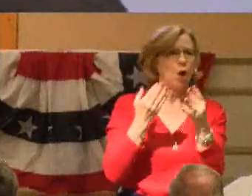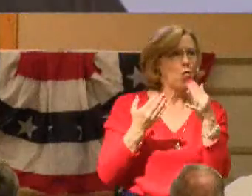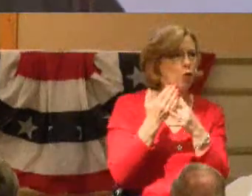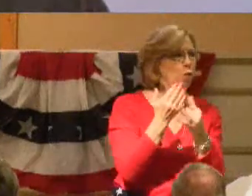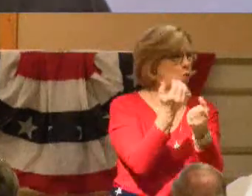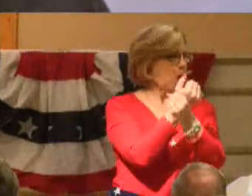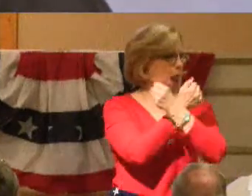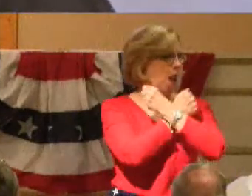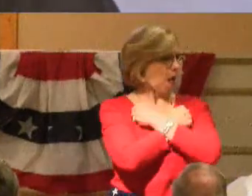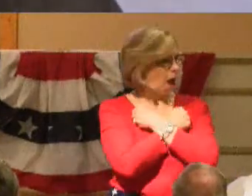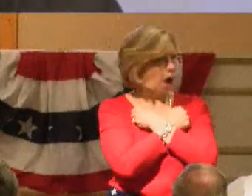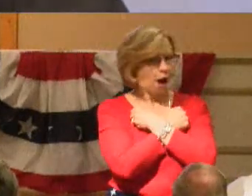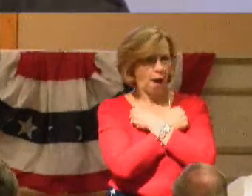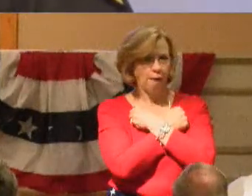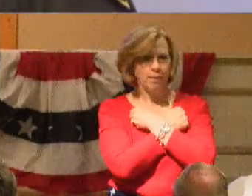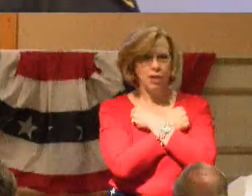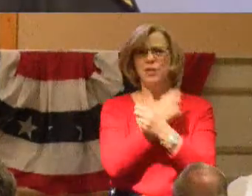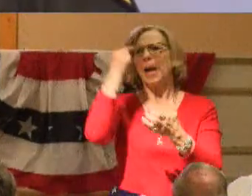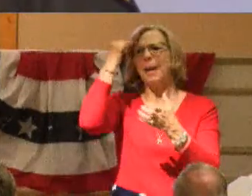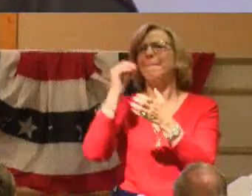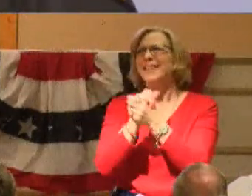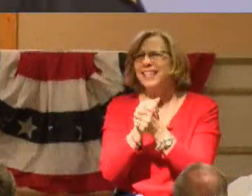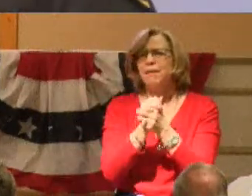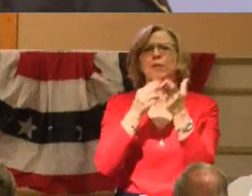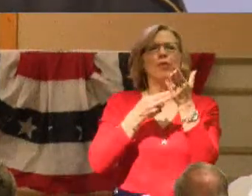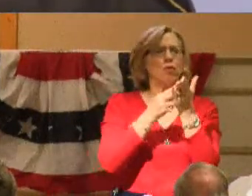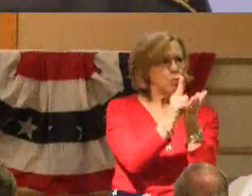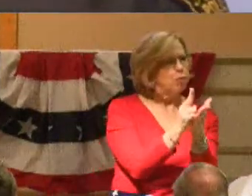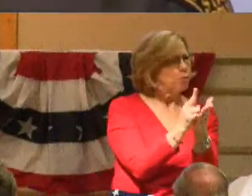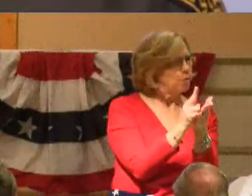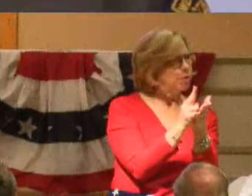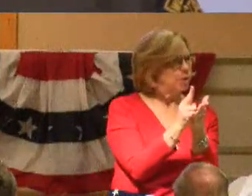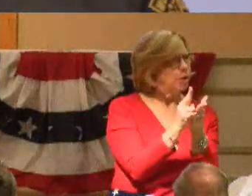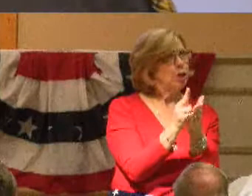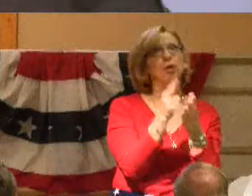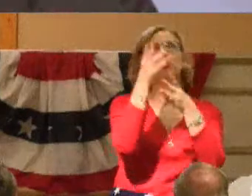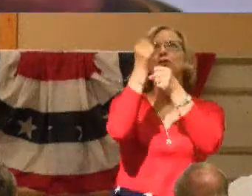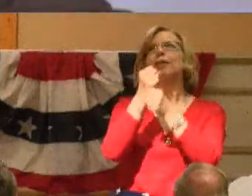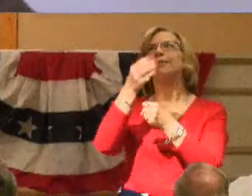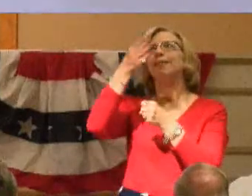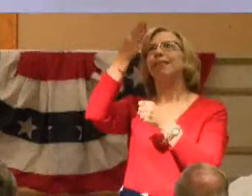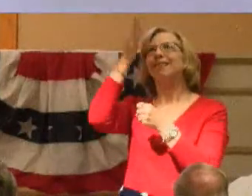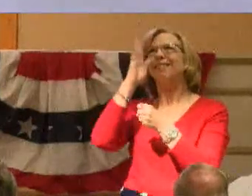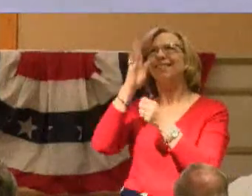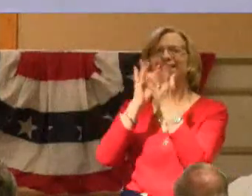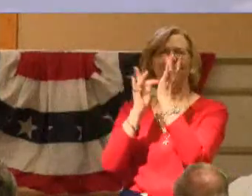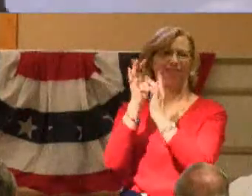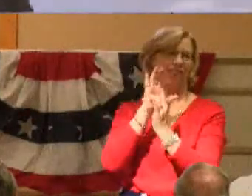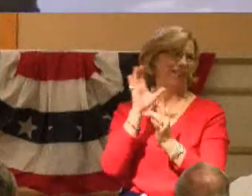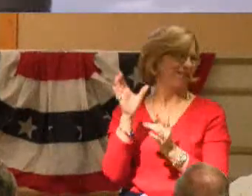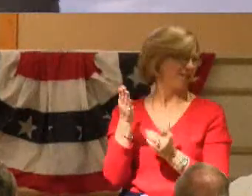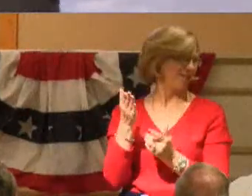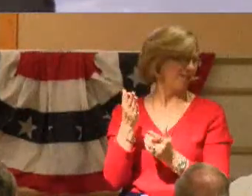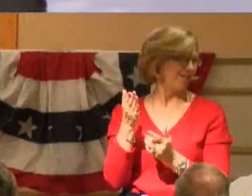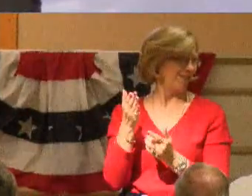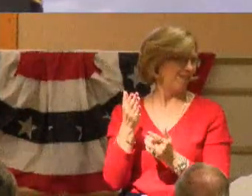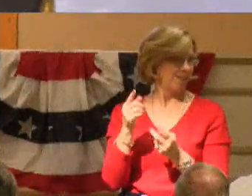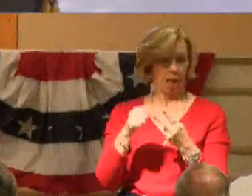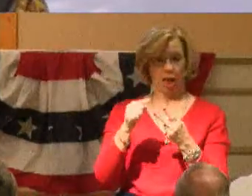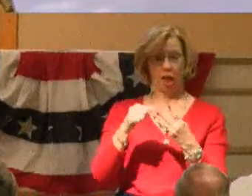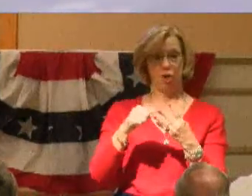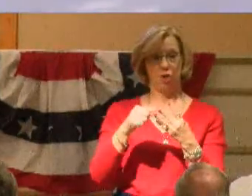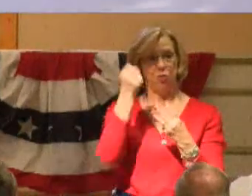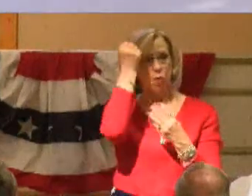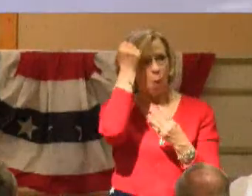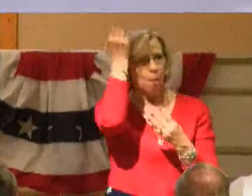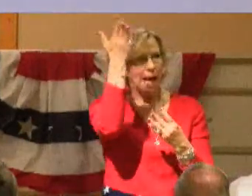to hold to the truth and trusting in Jesus, and we have to obey the truth. Verses 7 through 12, that's what